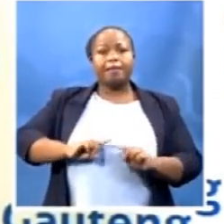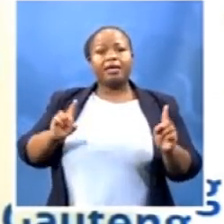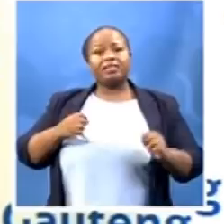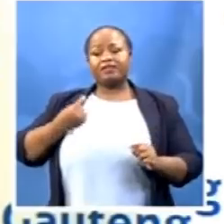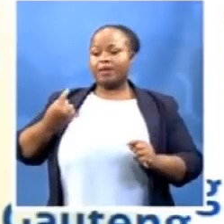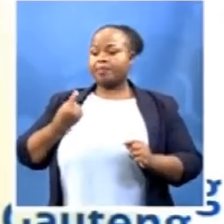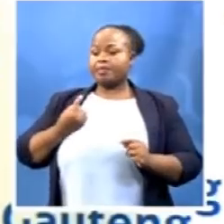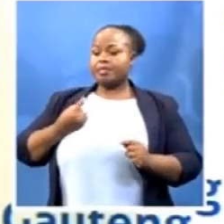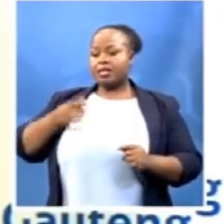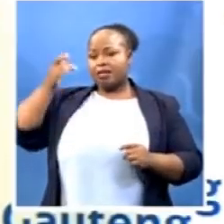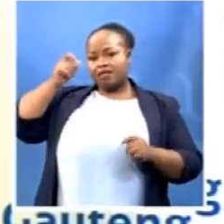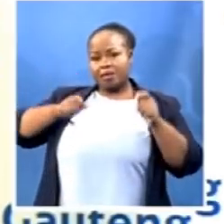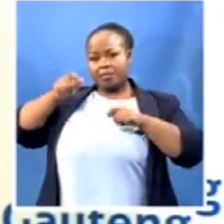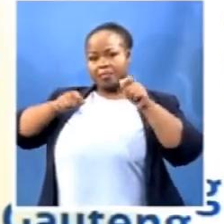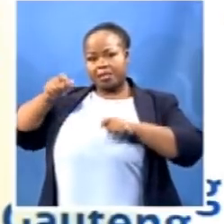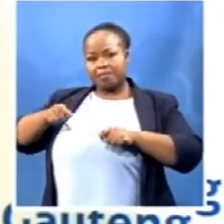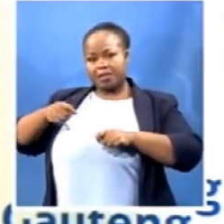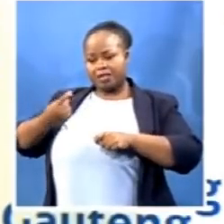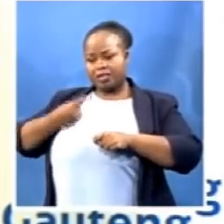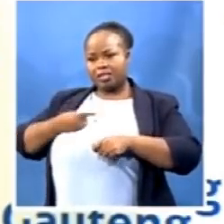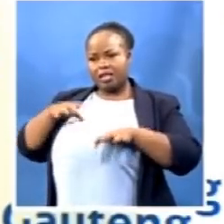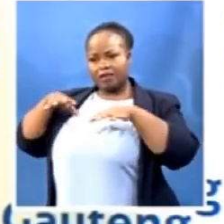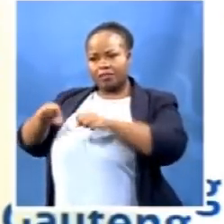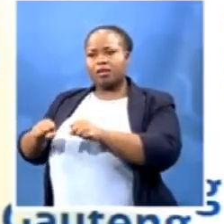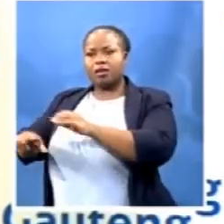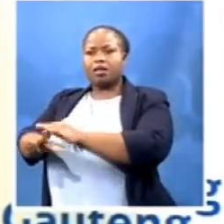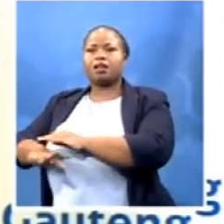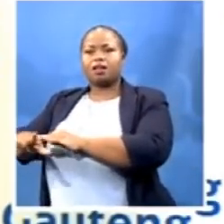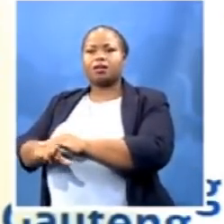them. And that brings me to the lowly question.